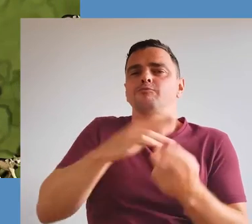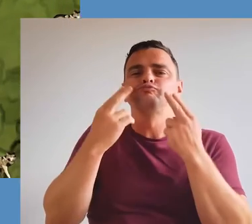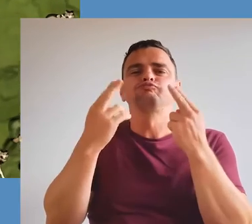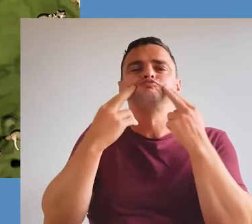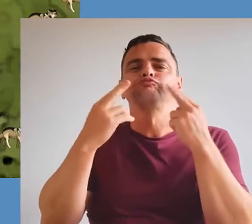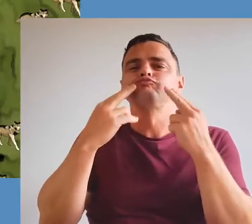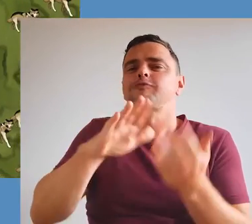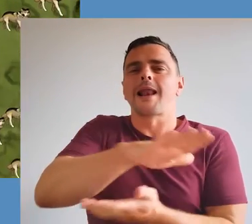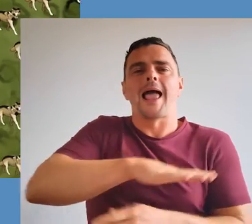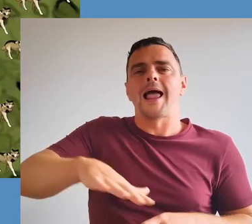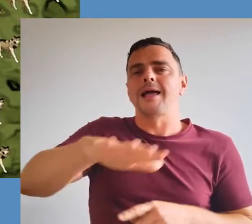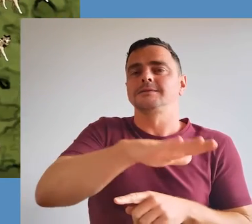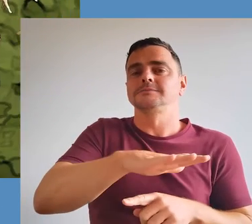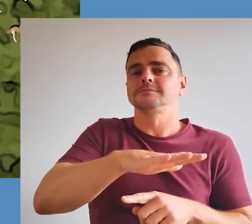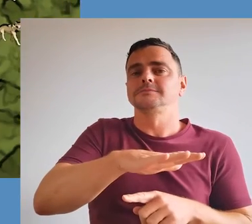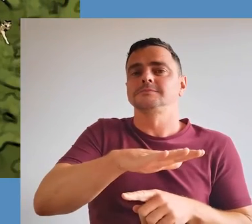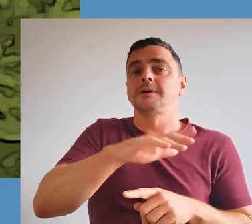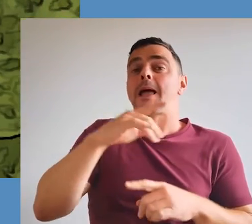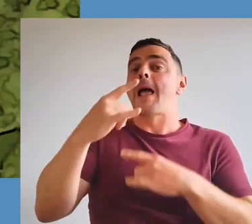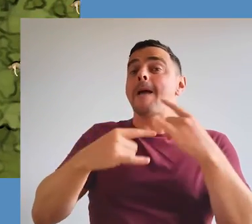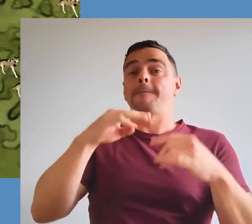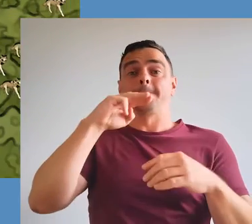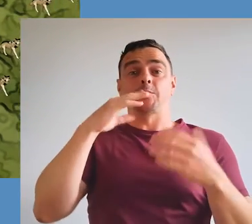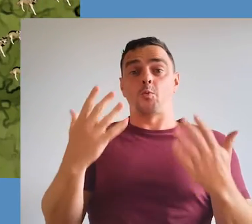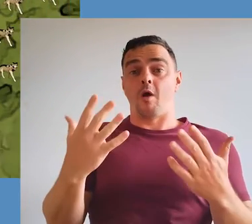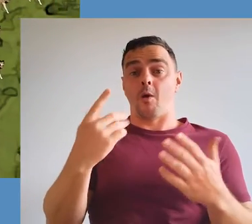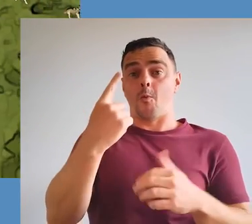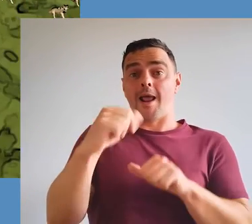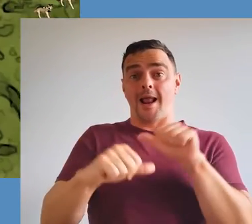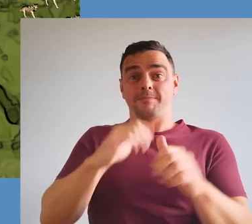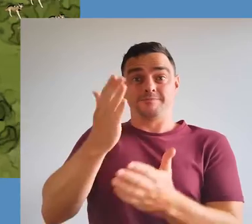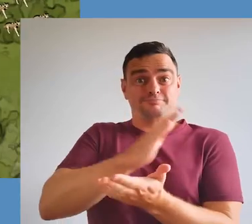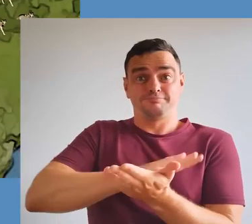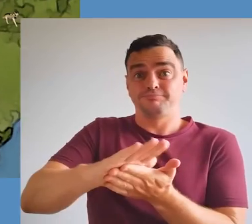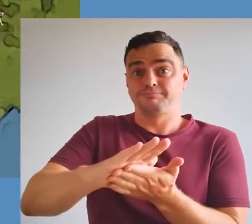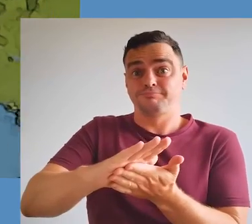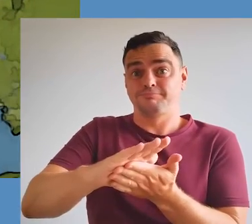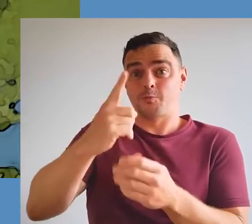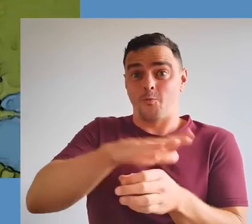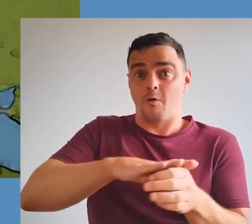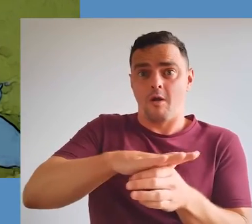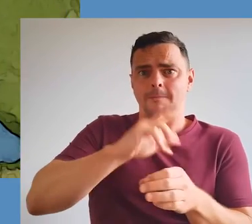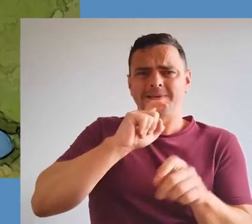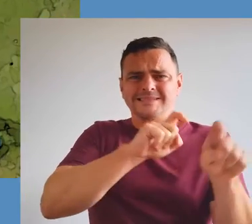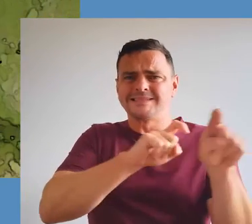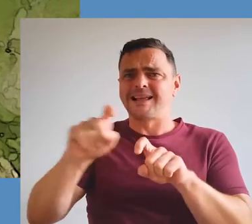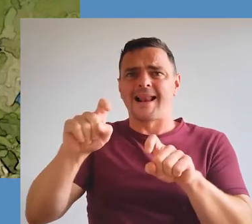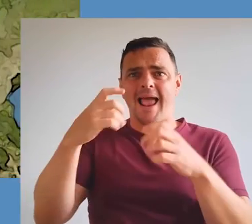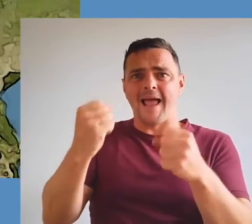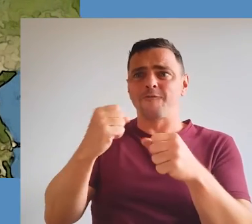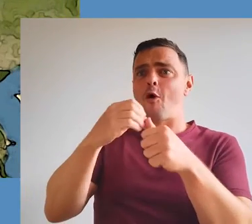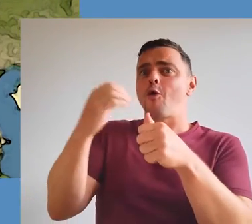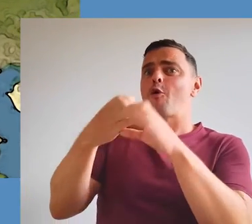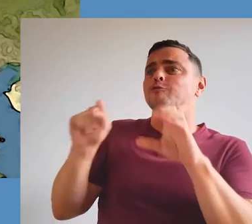natural range? This happens when an animal becomes extinct in one area but can still be found in other